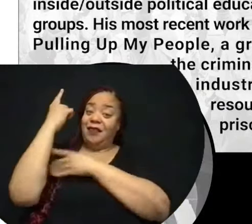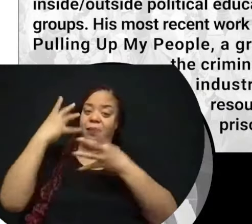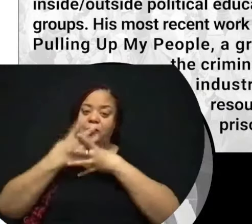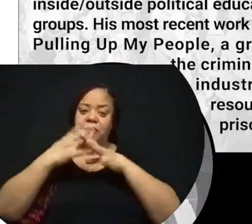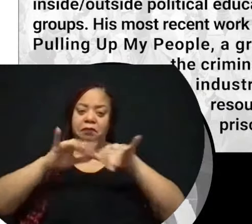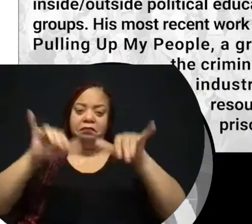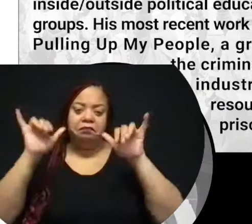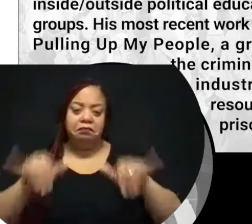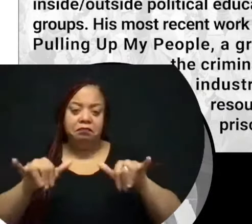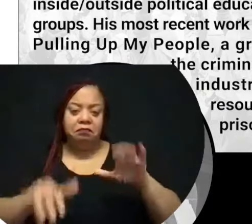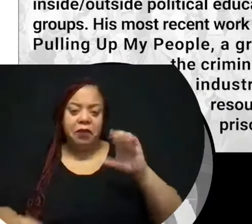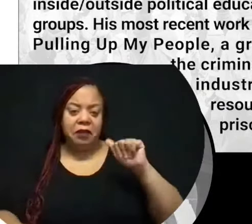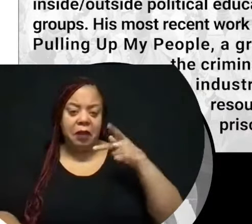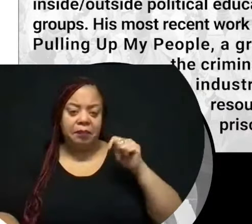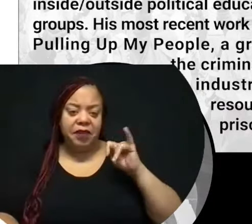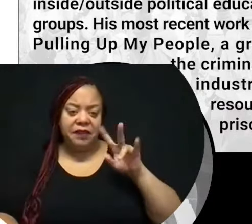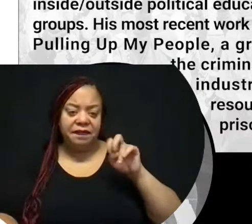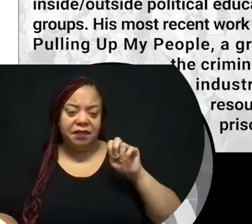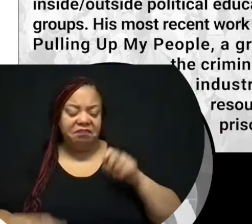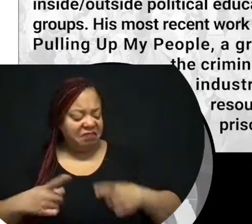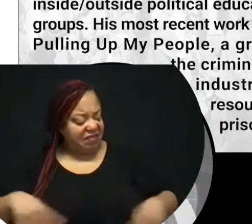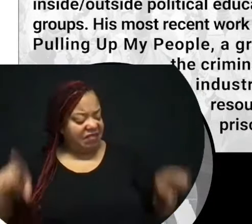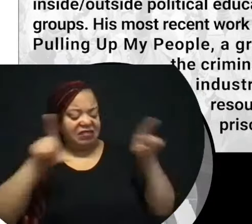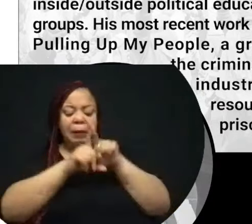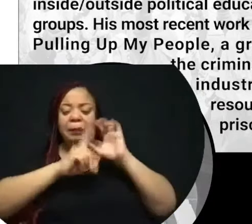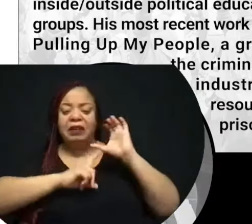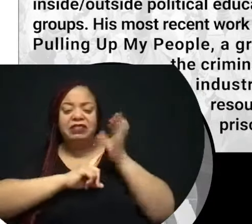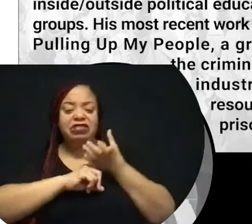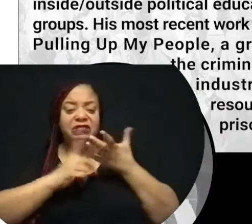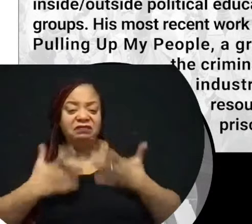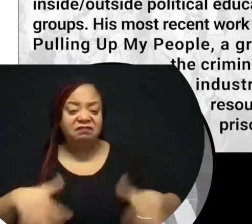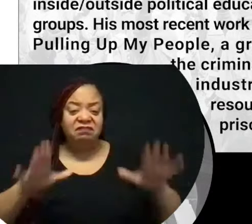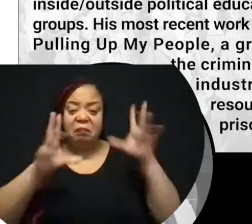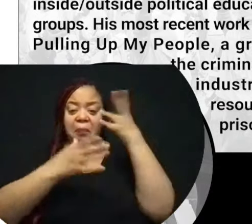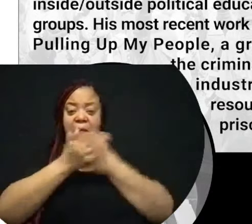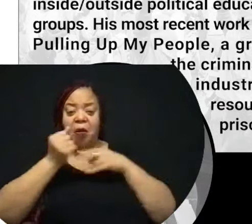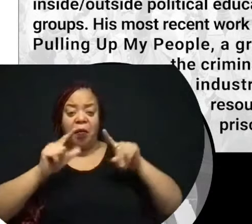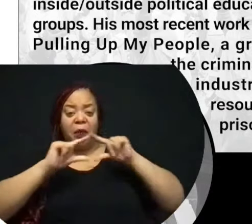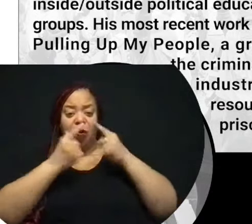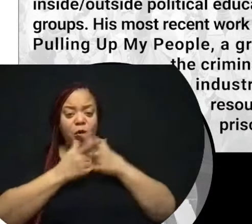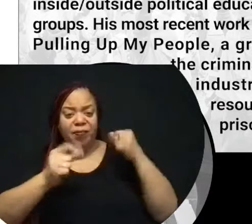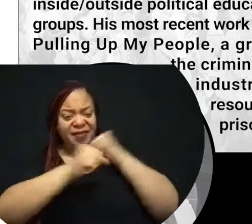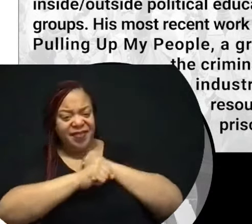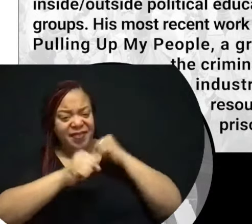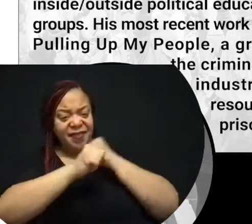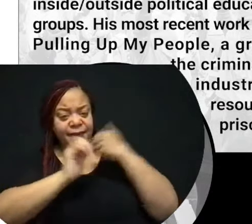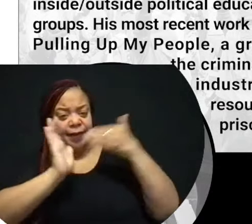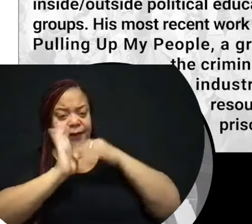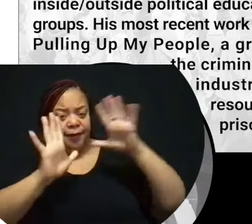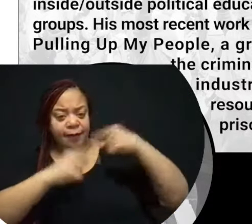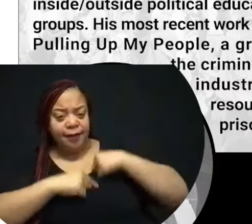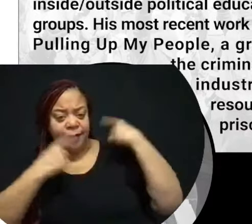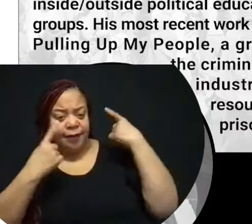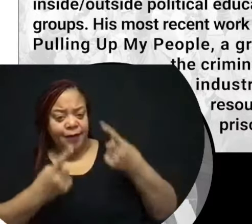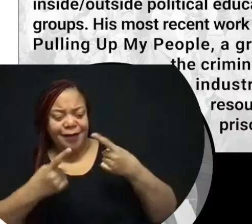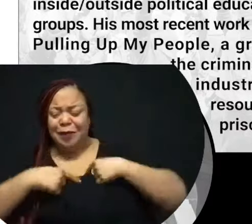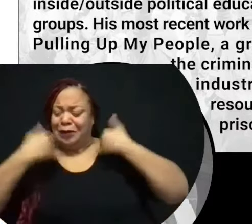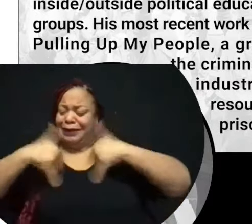some people are considered more disposable than others. And this is not a case of trying to argue about who is